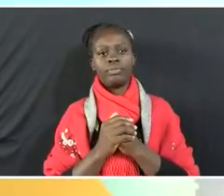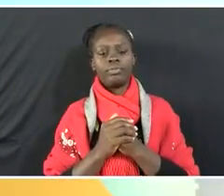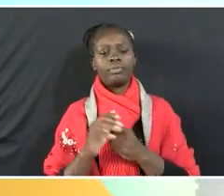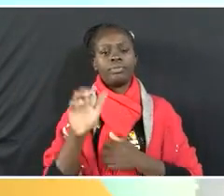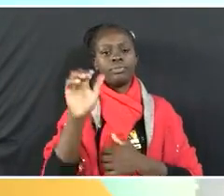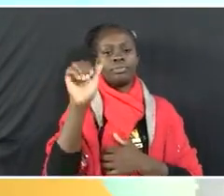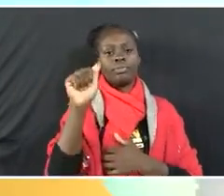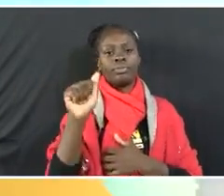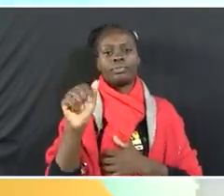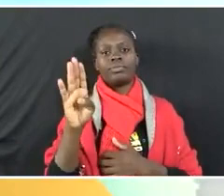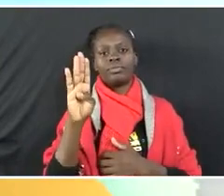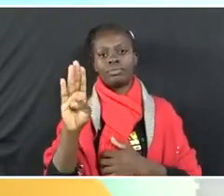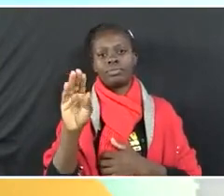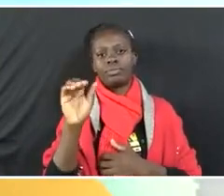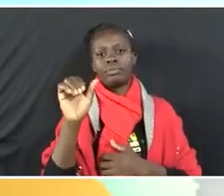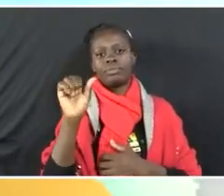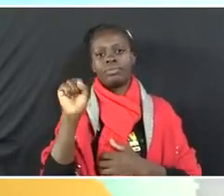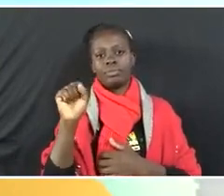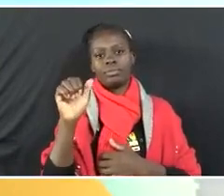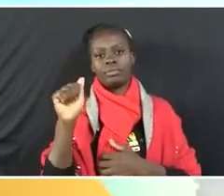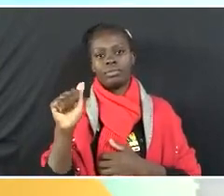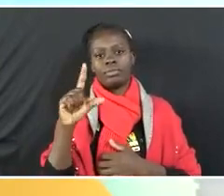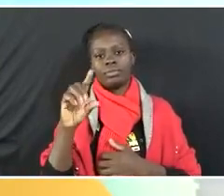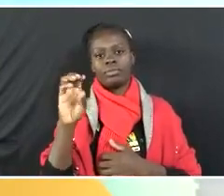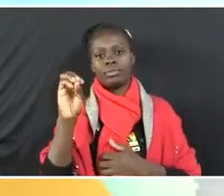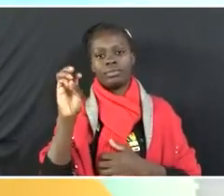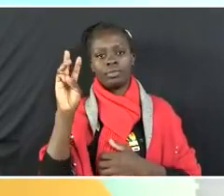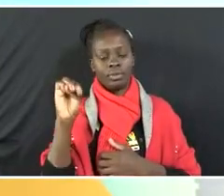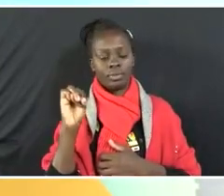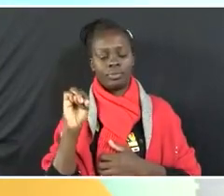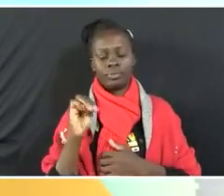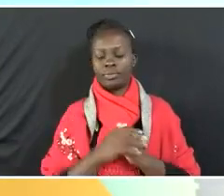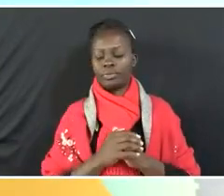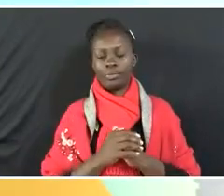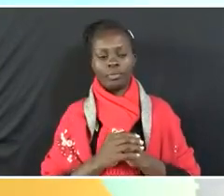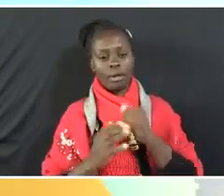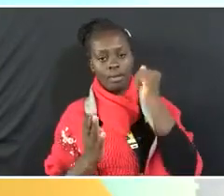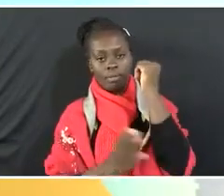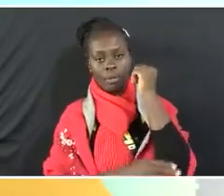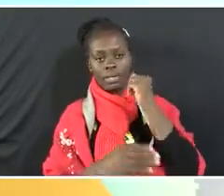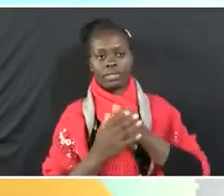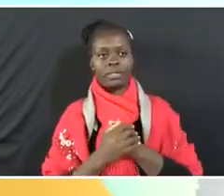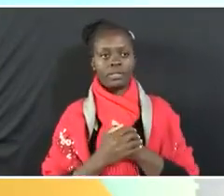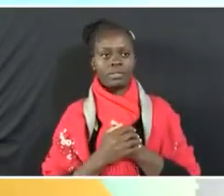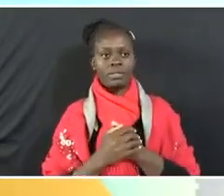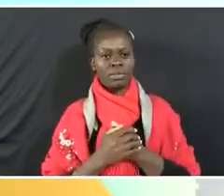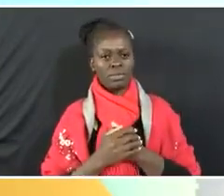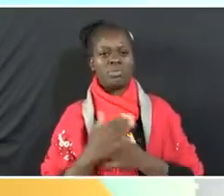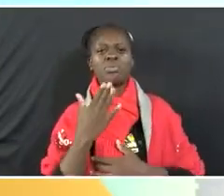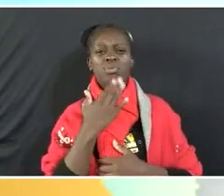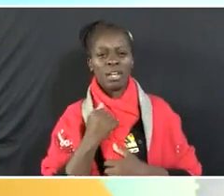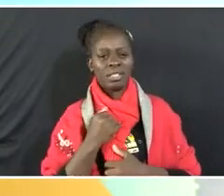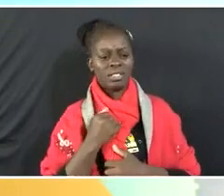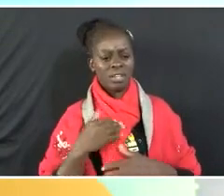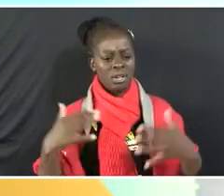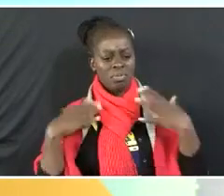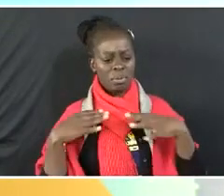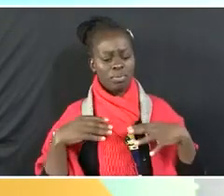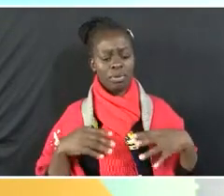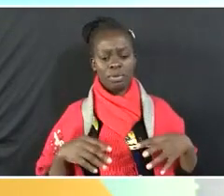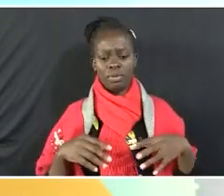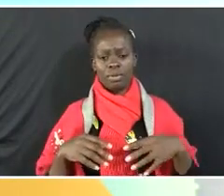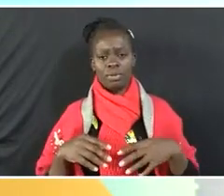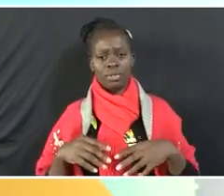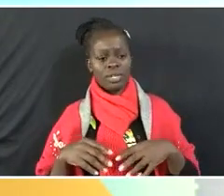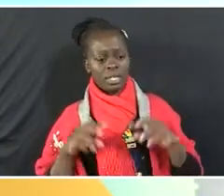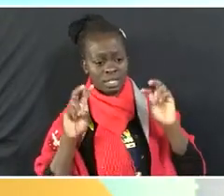seek attention. Hey, young people, how many like seeking attention? Attention? You know it? That is